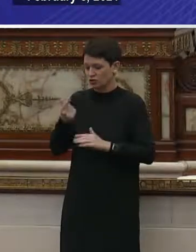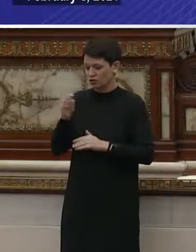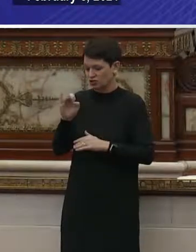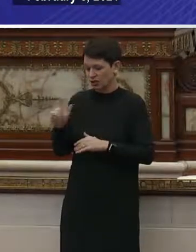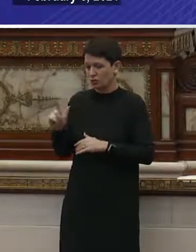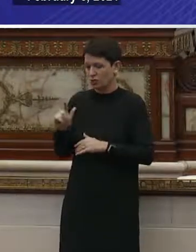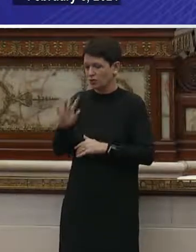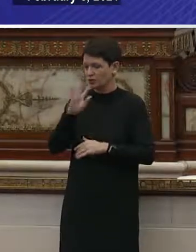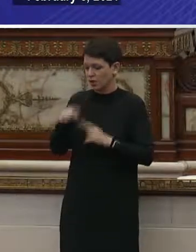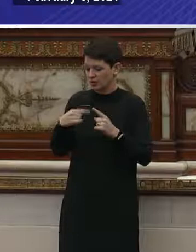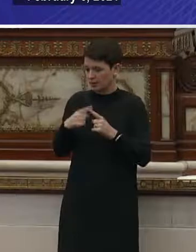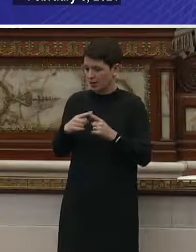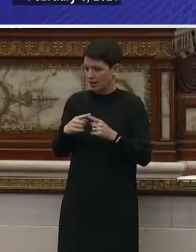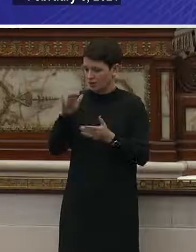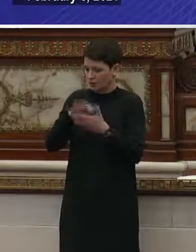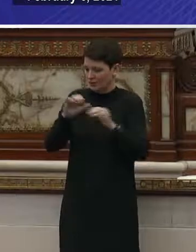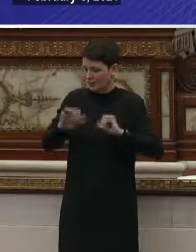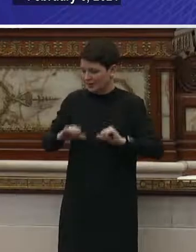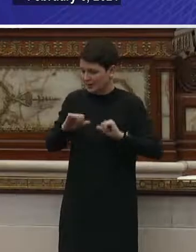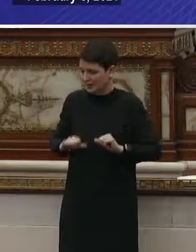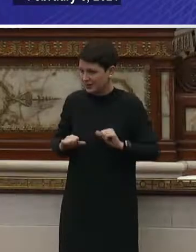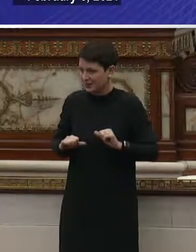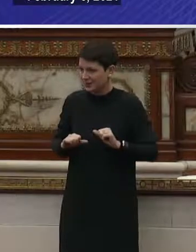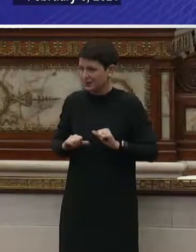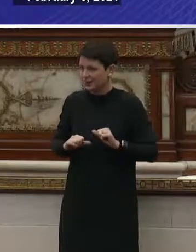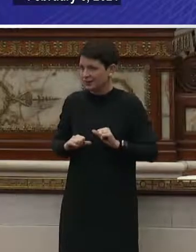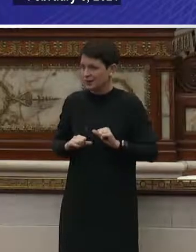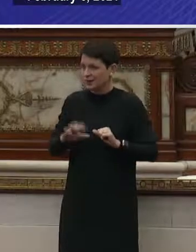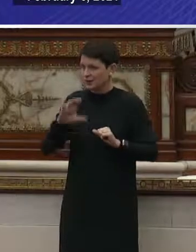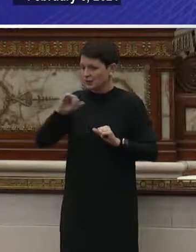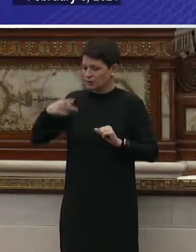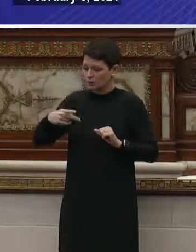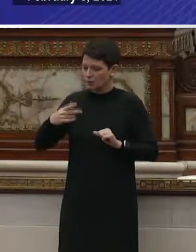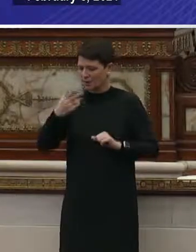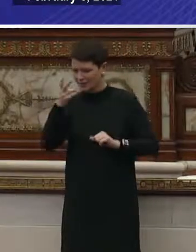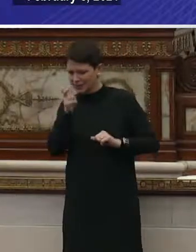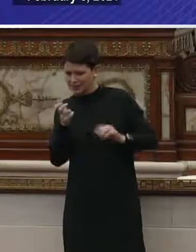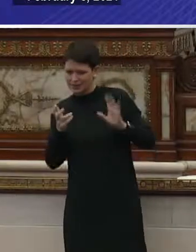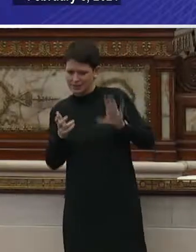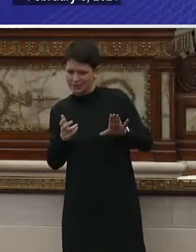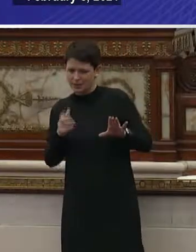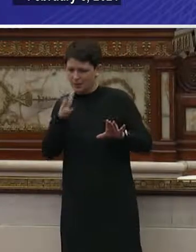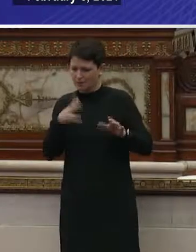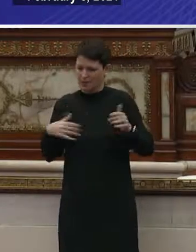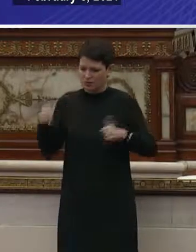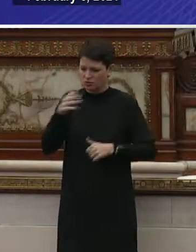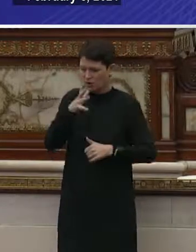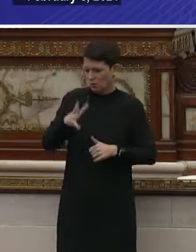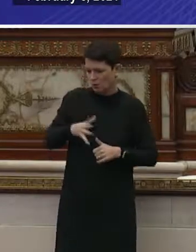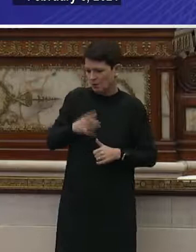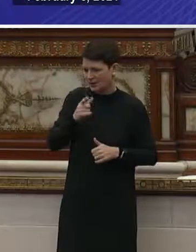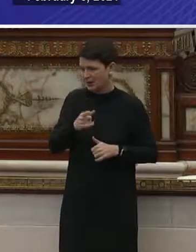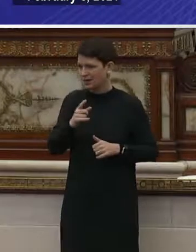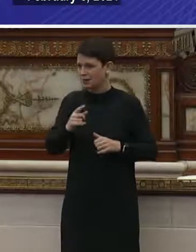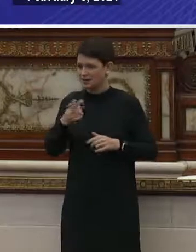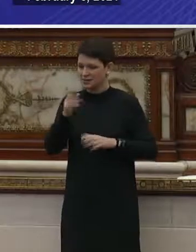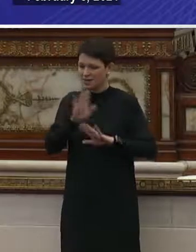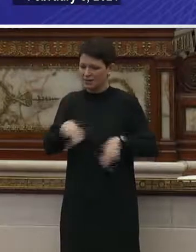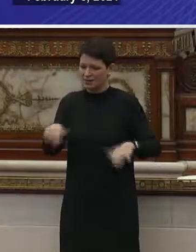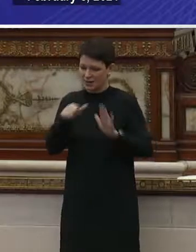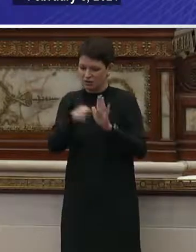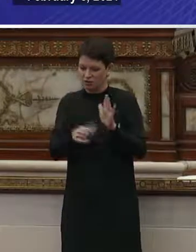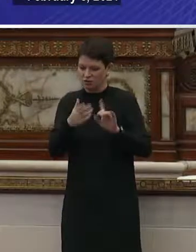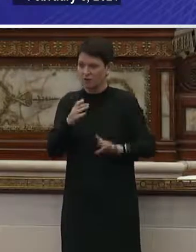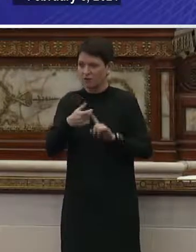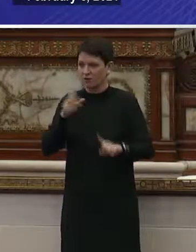And when we talk about credibility, Sierra Coop, listen, Madam Chairwoman, he was a pediatric surgeon